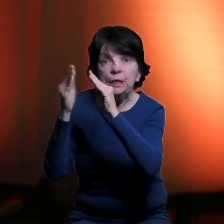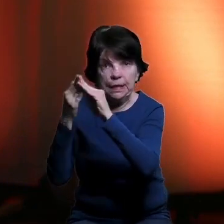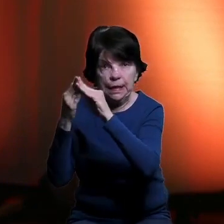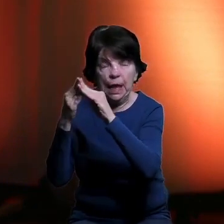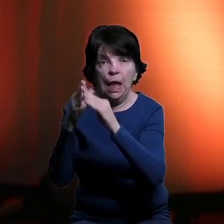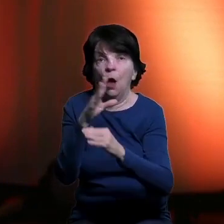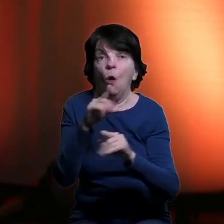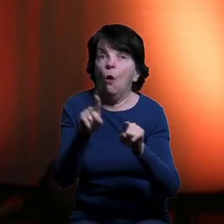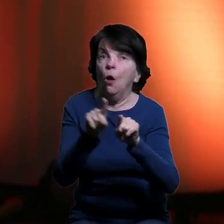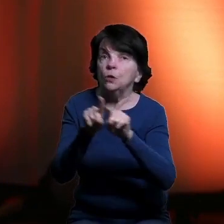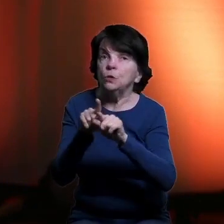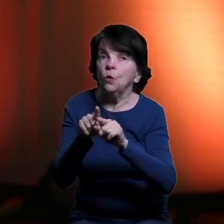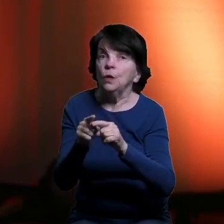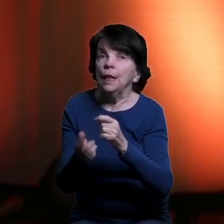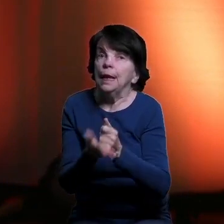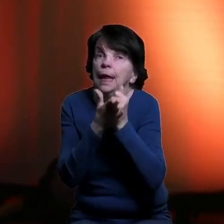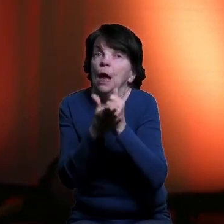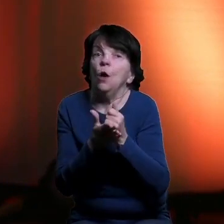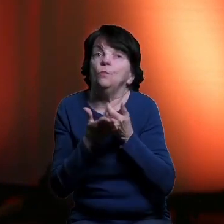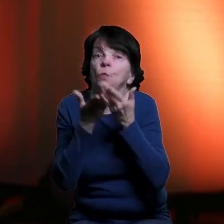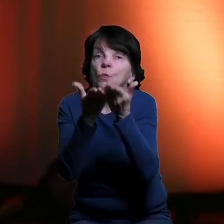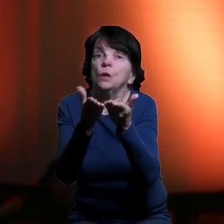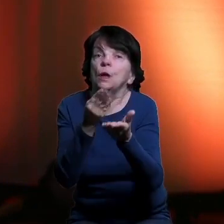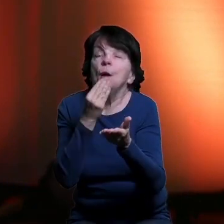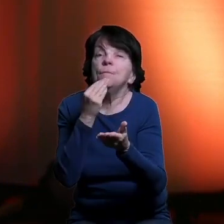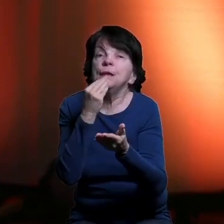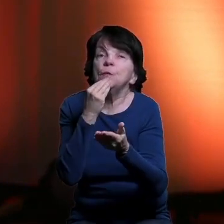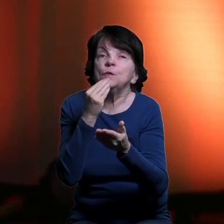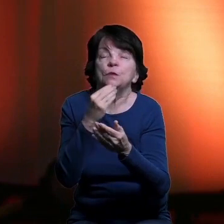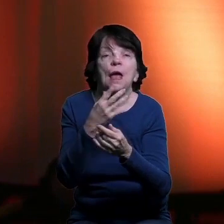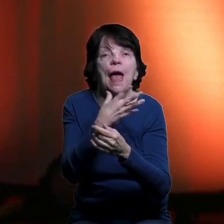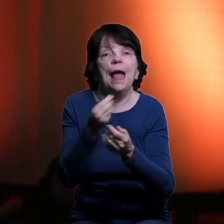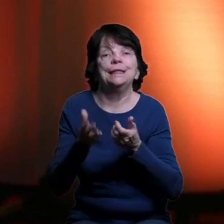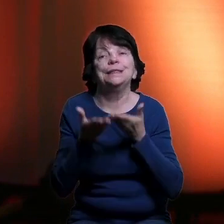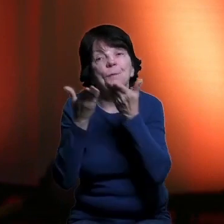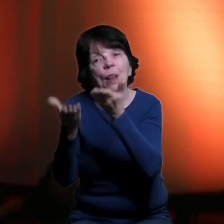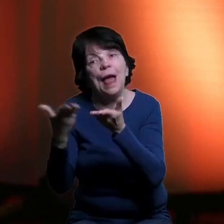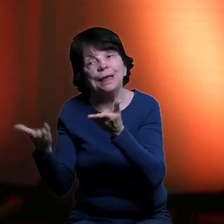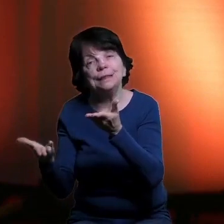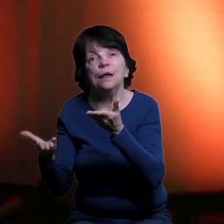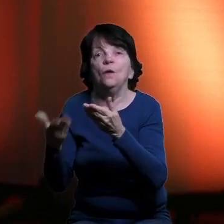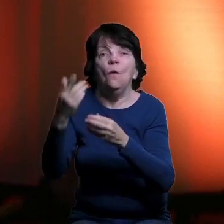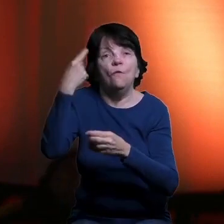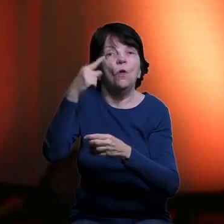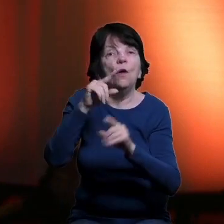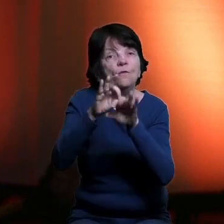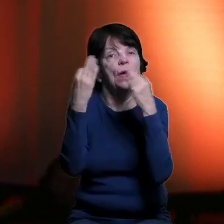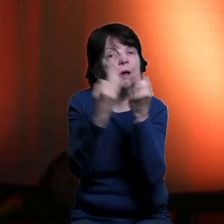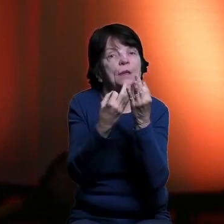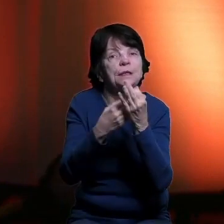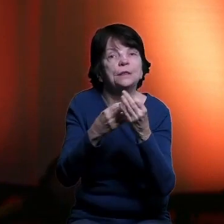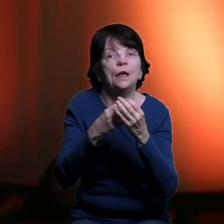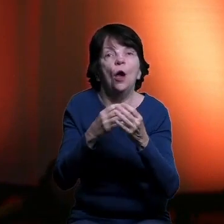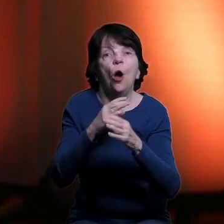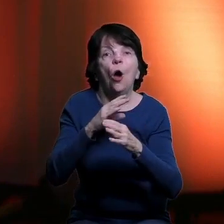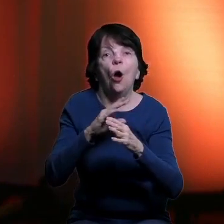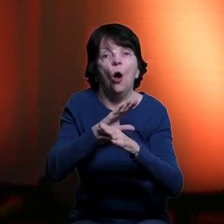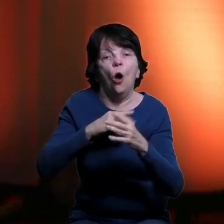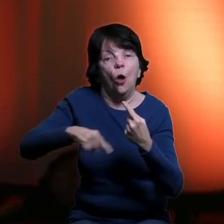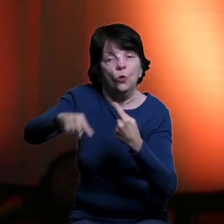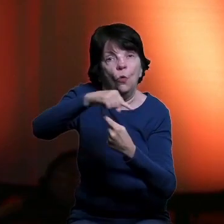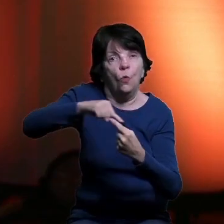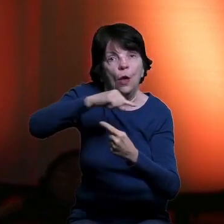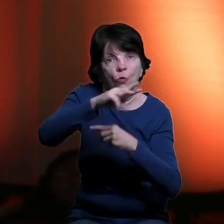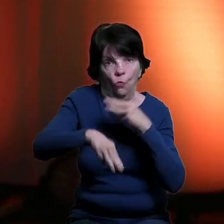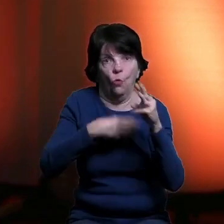helping bring meals and bring supplies to families in need throughout our community and around the world. Today, as we